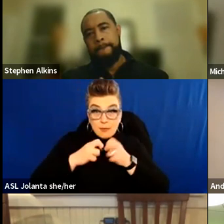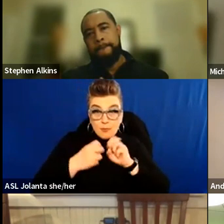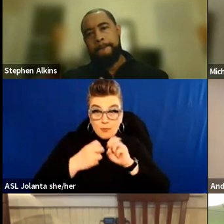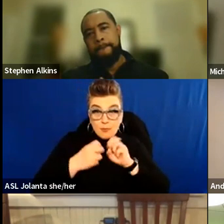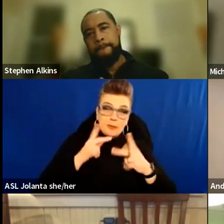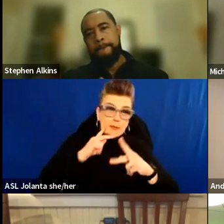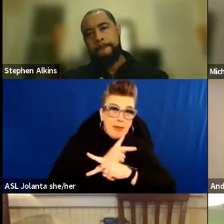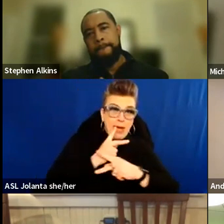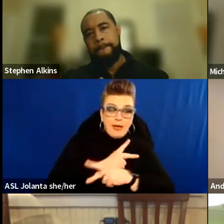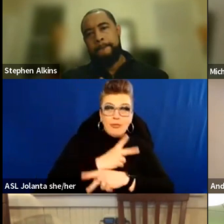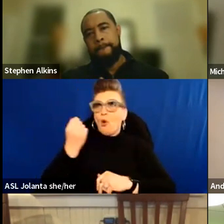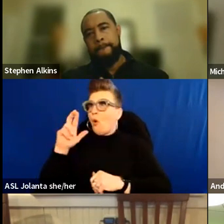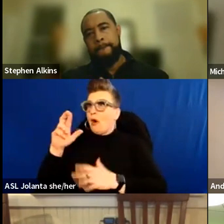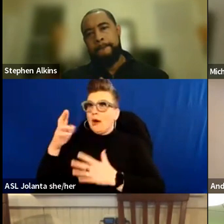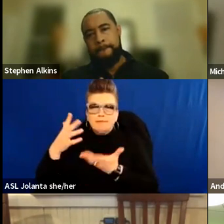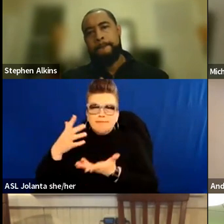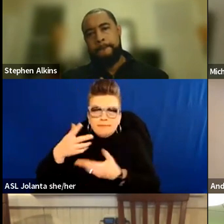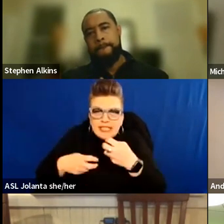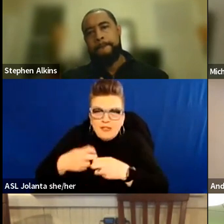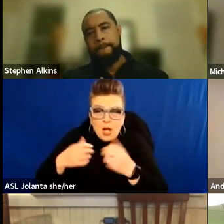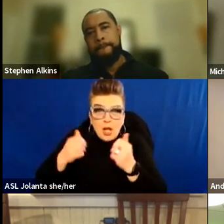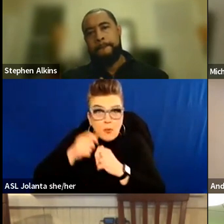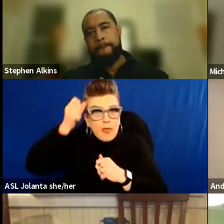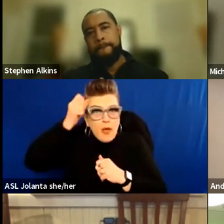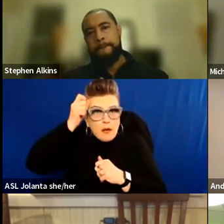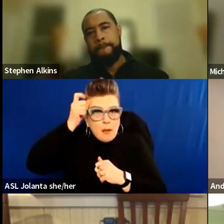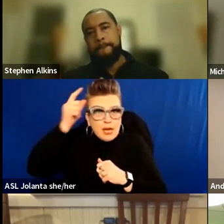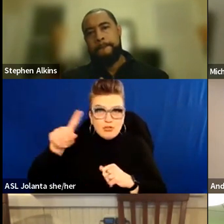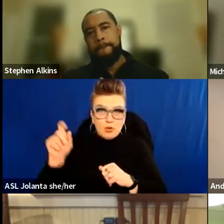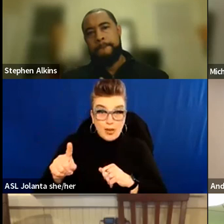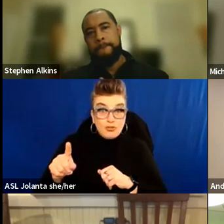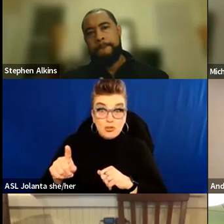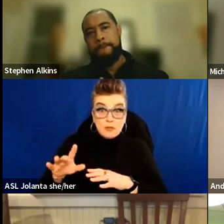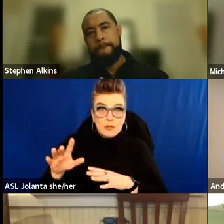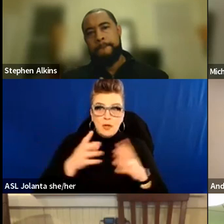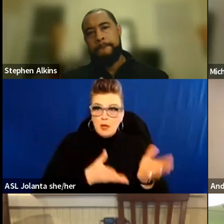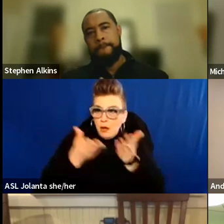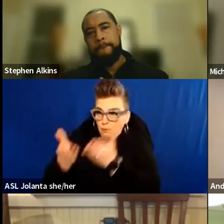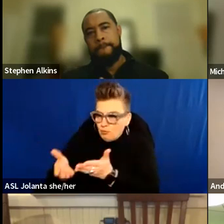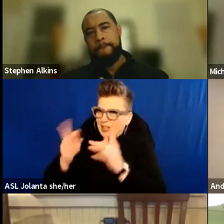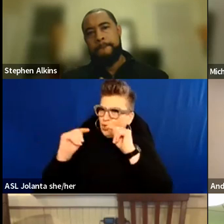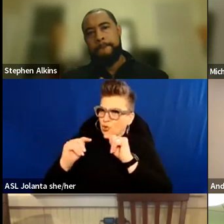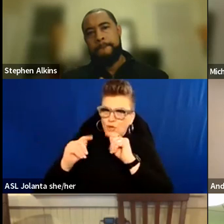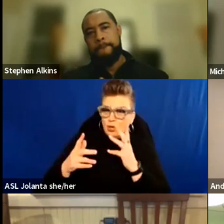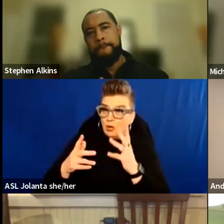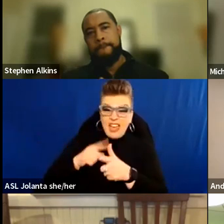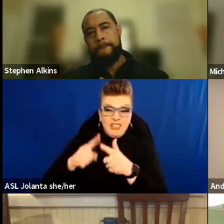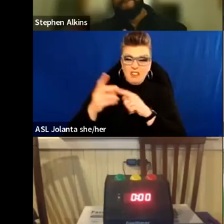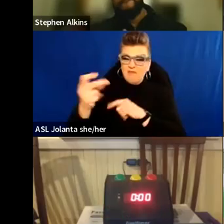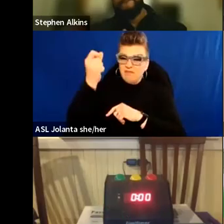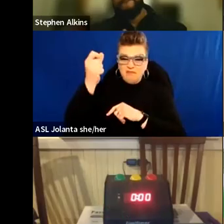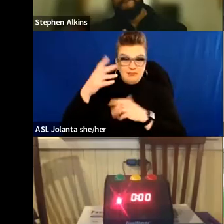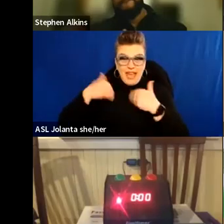or have some difficulty with some comprehension questions they bring that work to the tutor and within seconds they have access to a